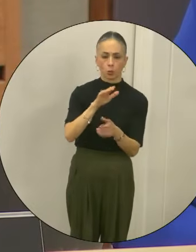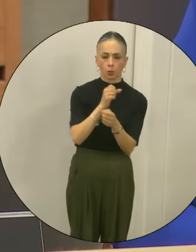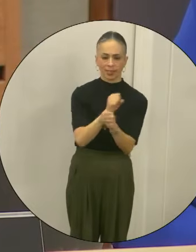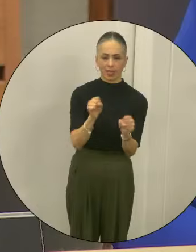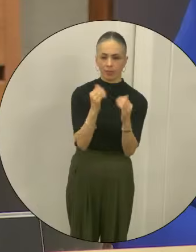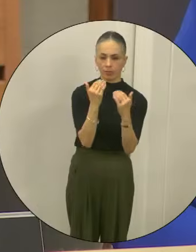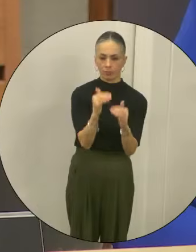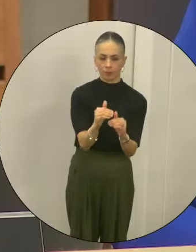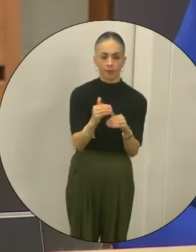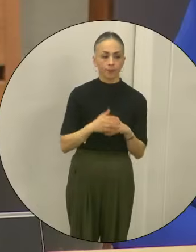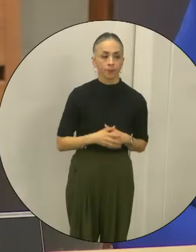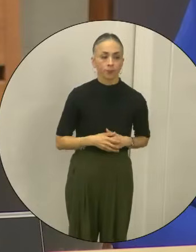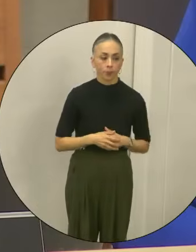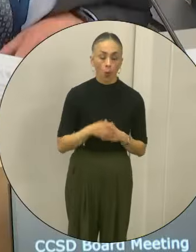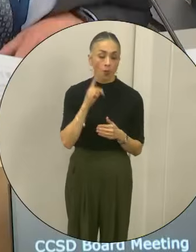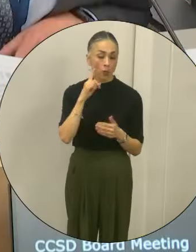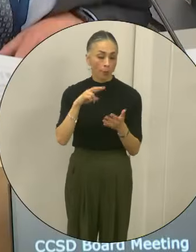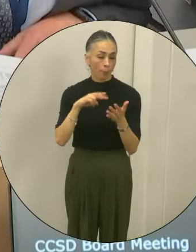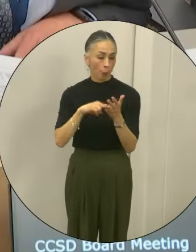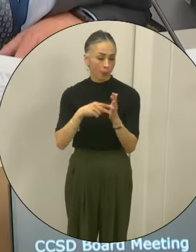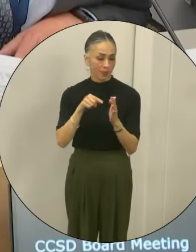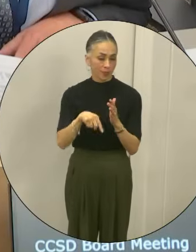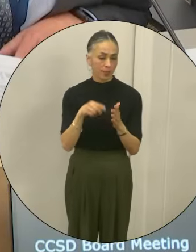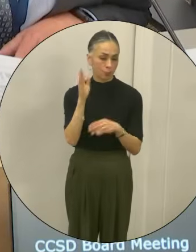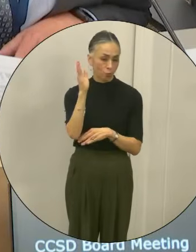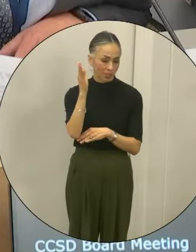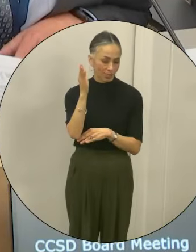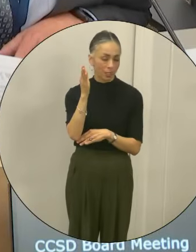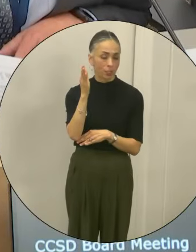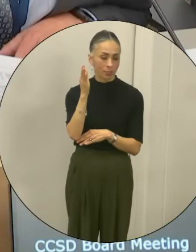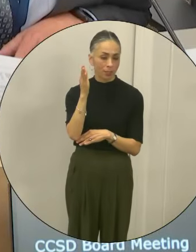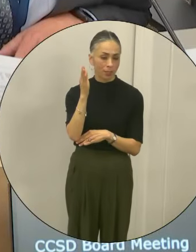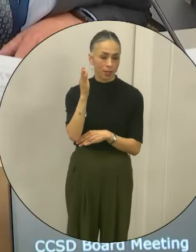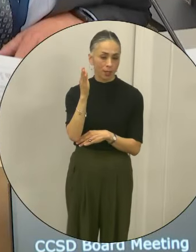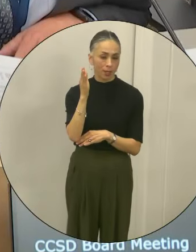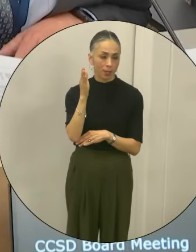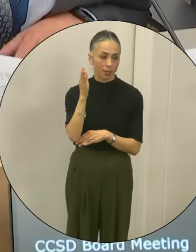Thank you for the question. So for the purpose of this presentation,